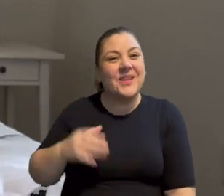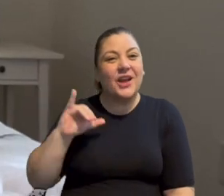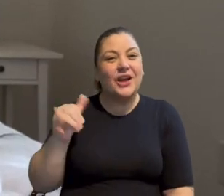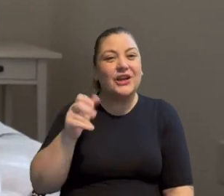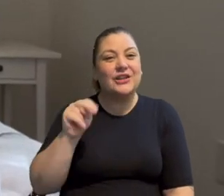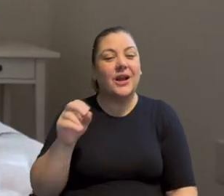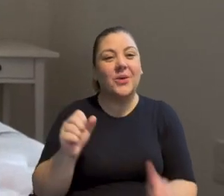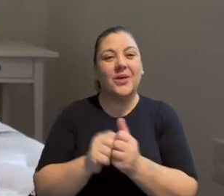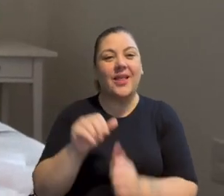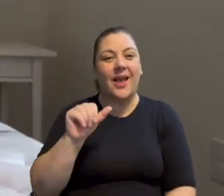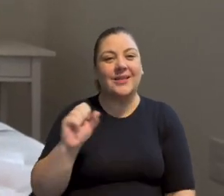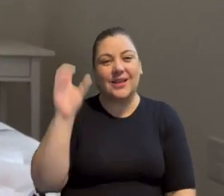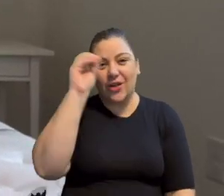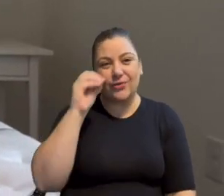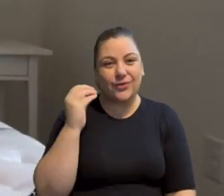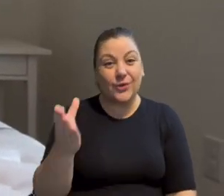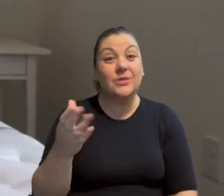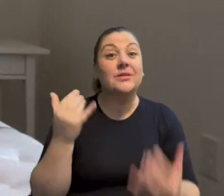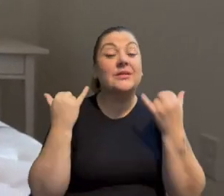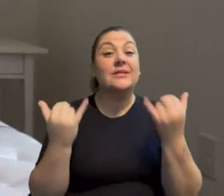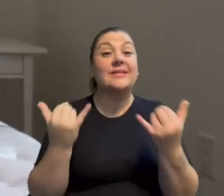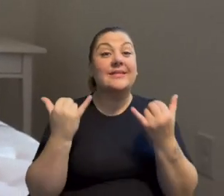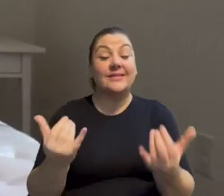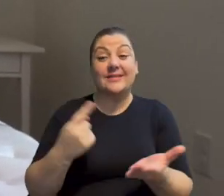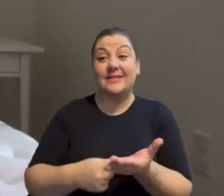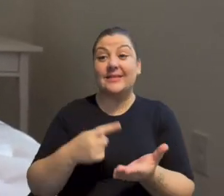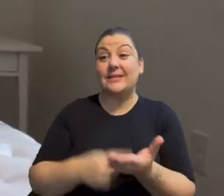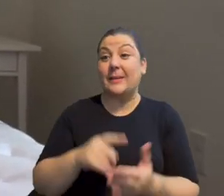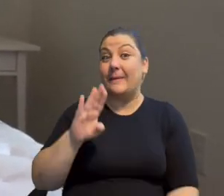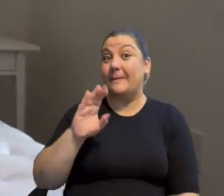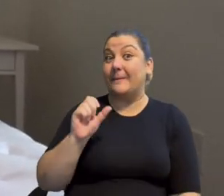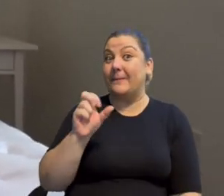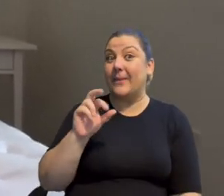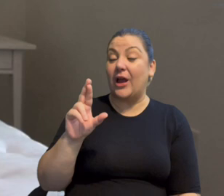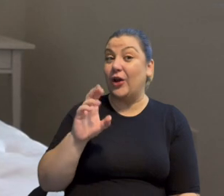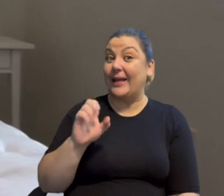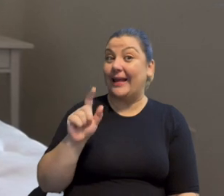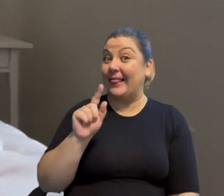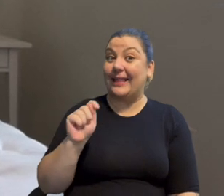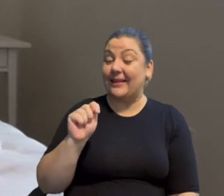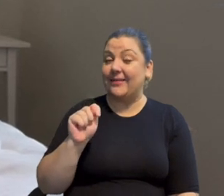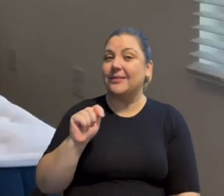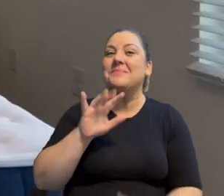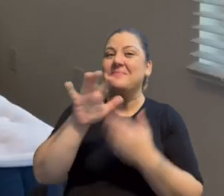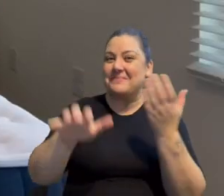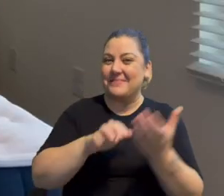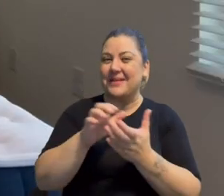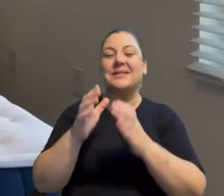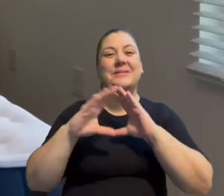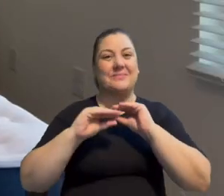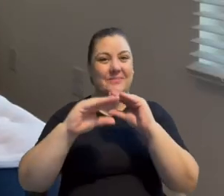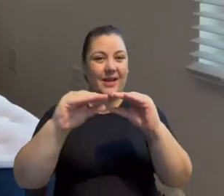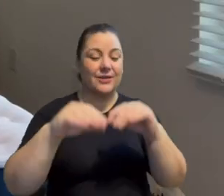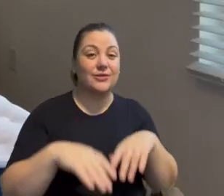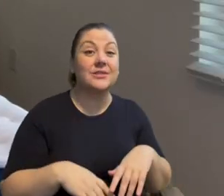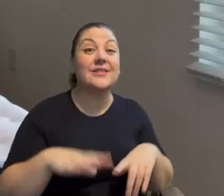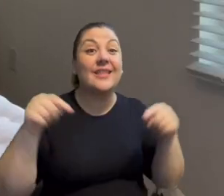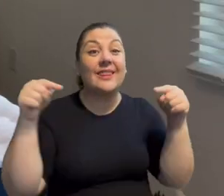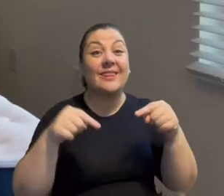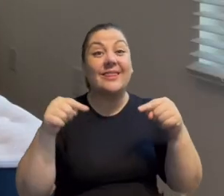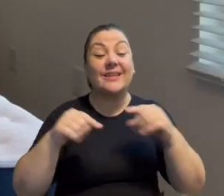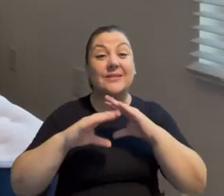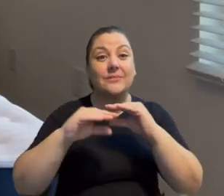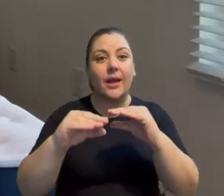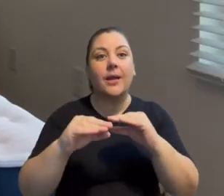Hi, I'm Jen from ASL Reviews, and today we're going to be talking about the Bear Elite Hybrid Mattress. This mattress is